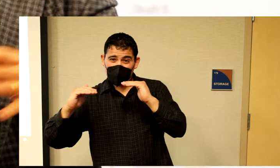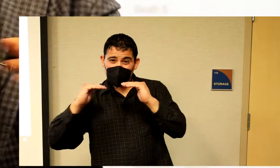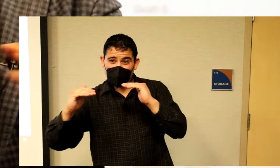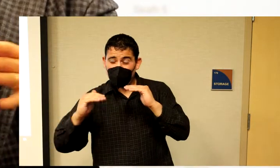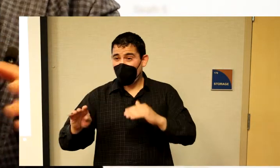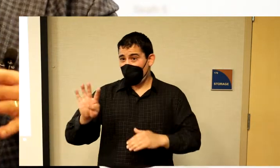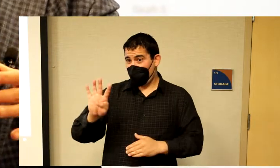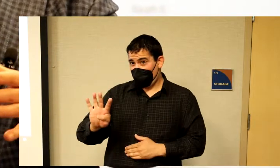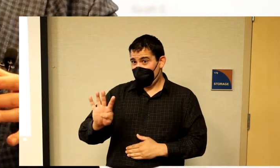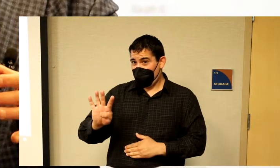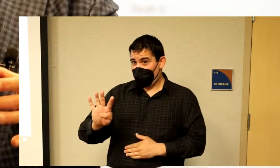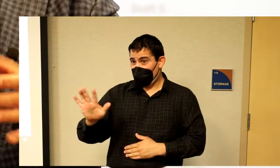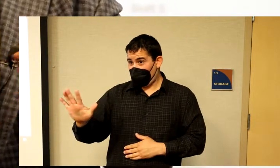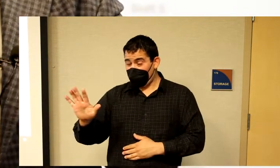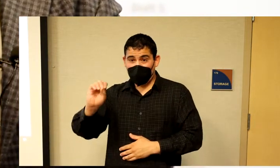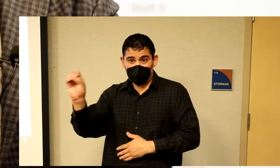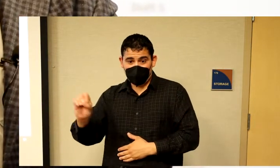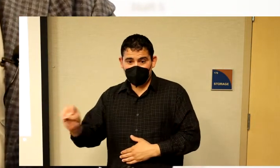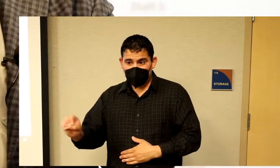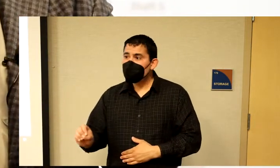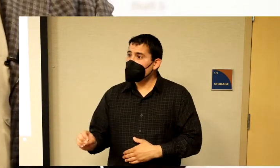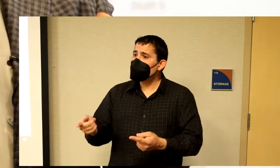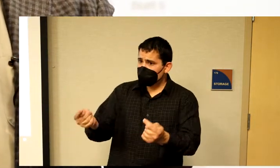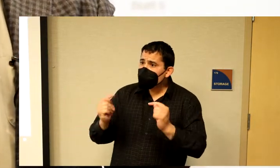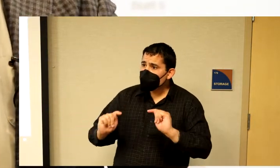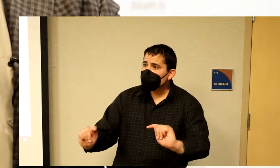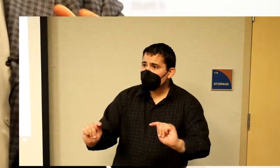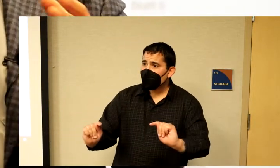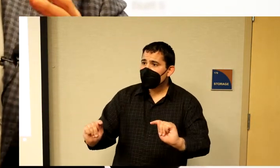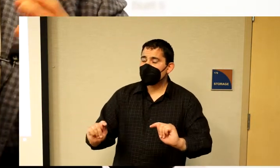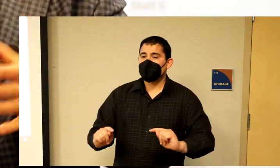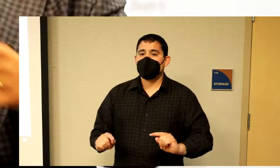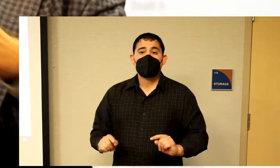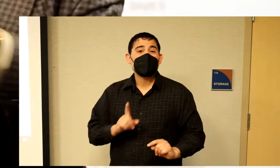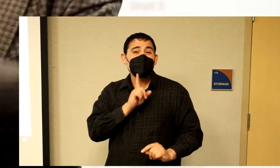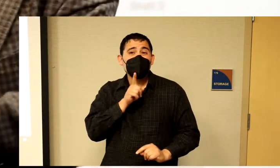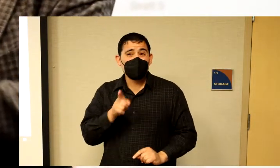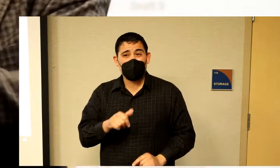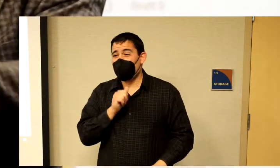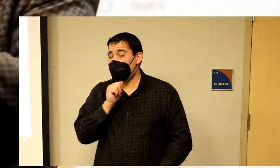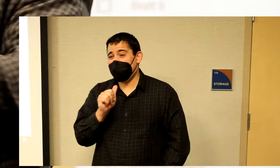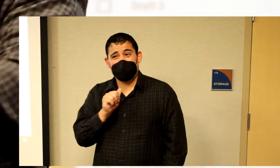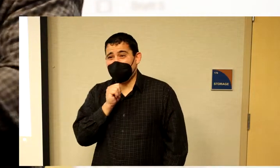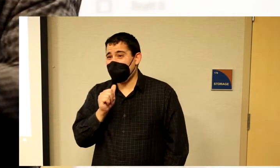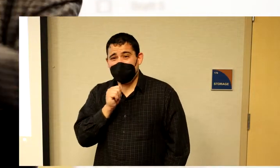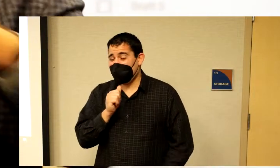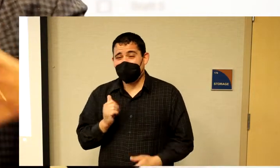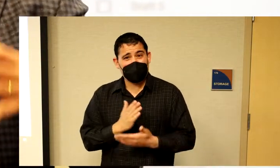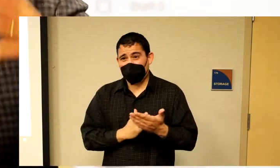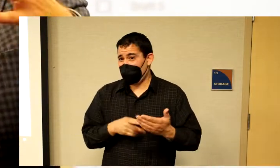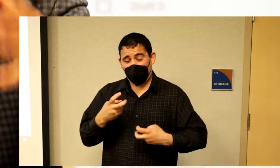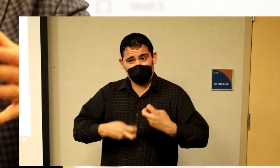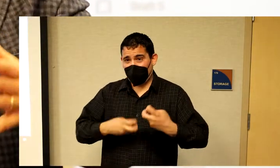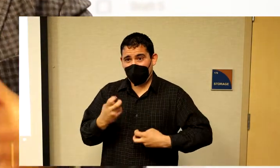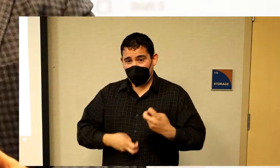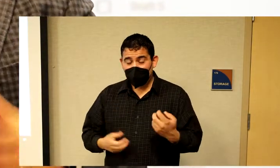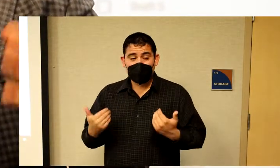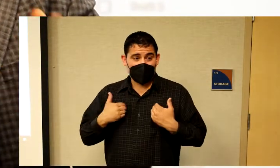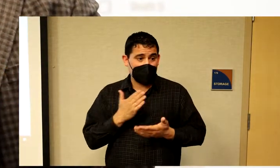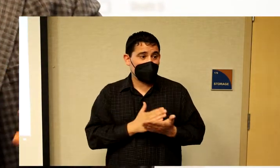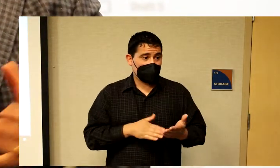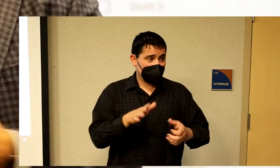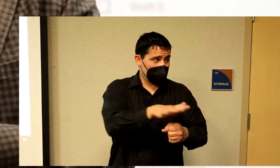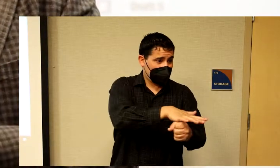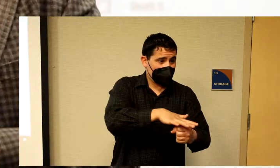you would say, well, you should try to do that. That's not the case here. You have districts that are next to it that are 50%, 51%, whatever